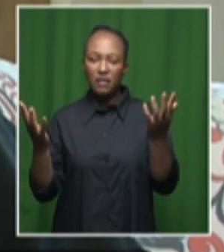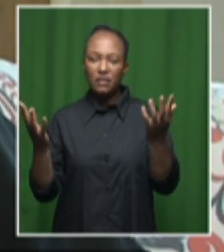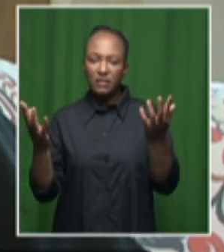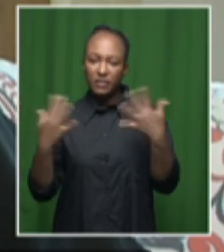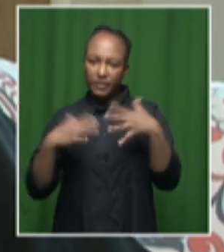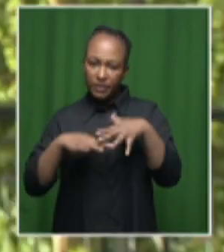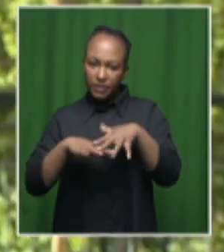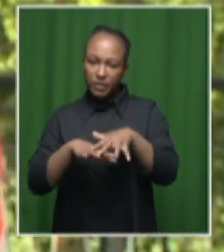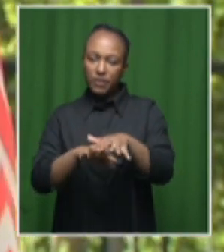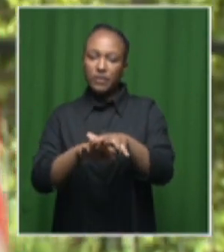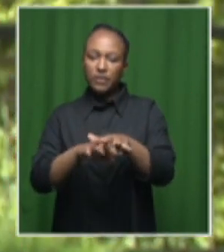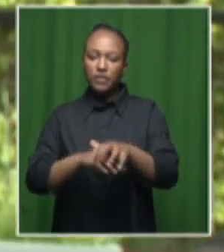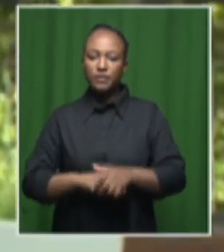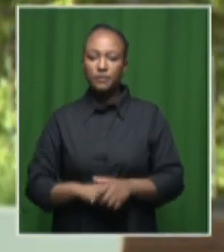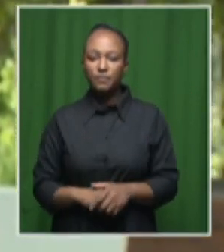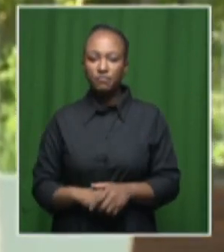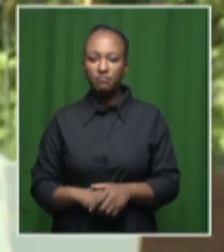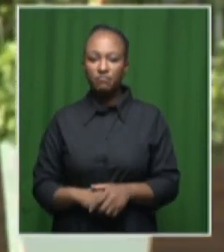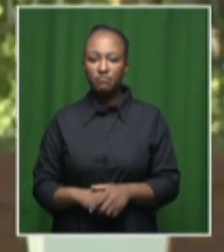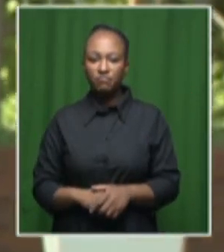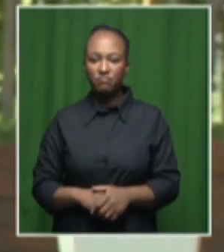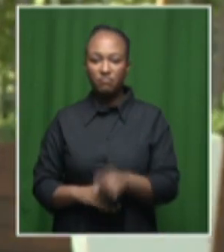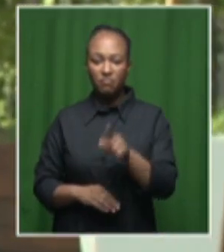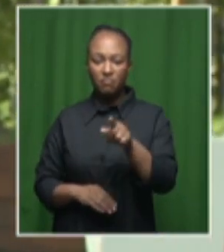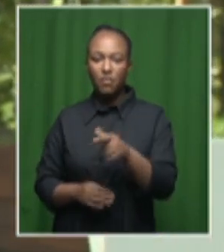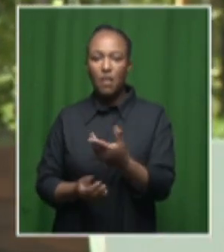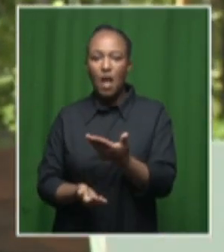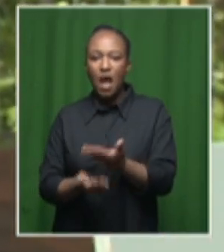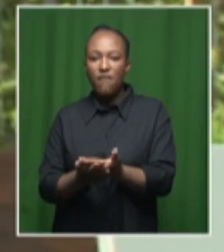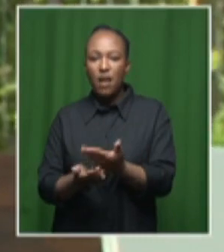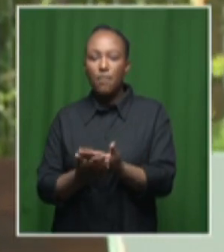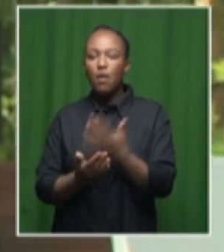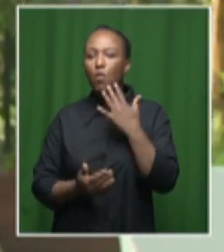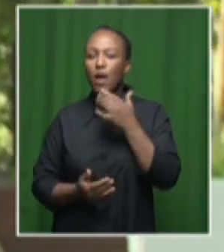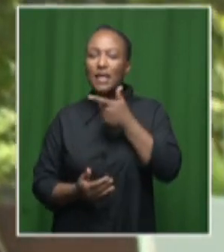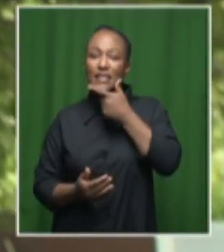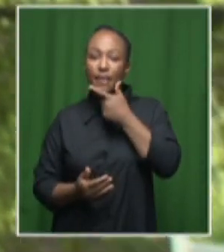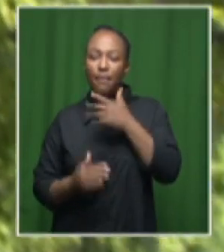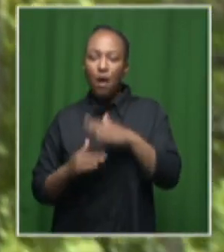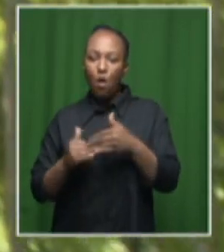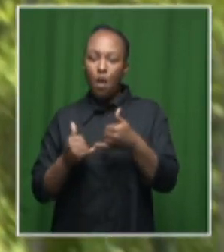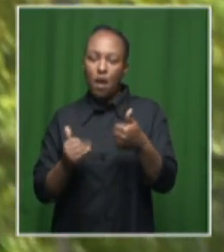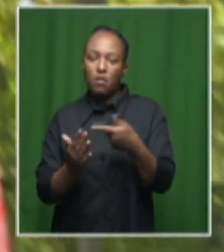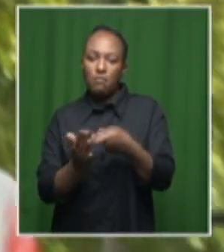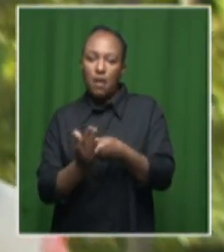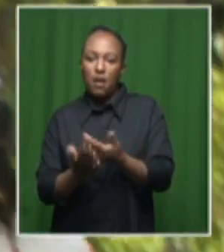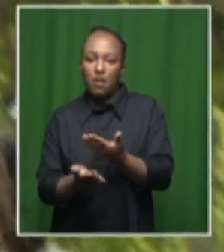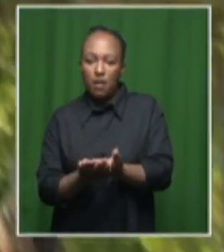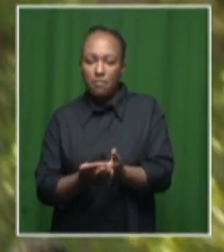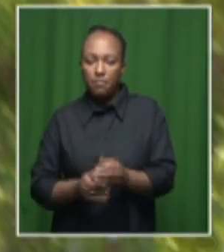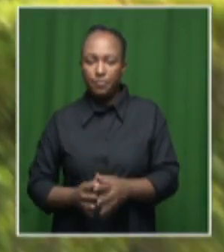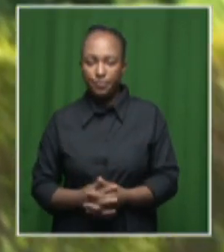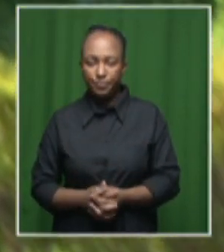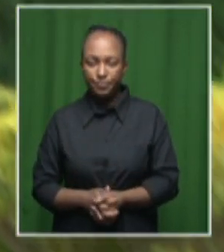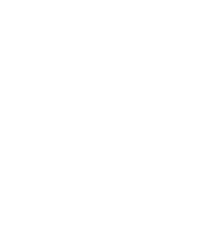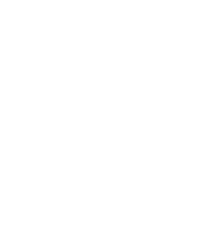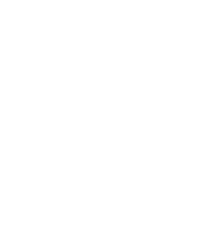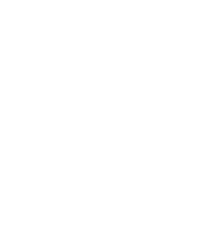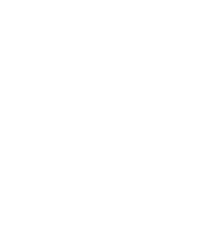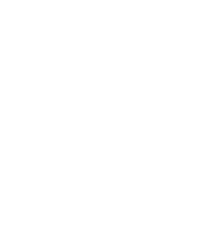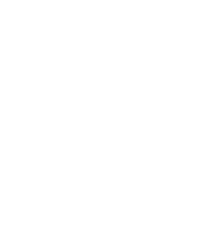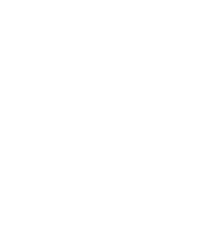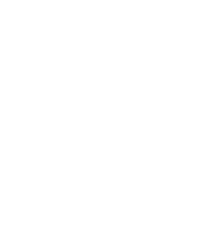brand. The collection will be made available from December online. For Morning Live, I am Tapelo Moena.